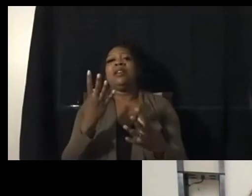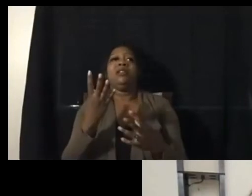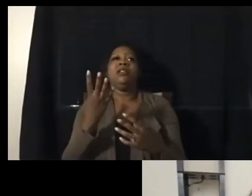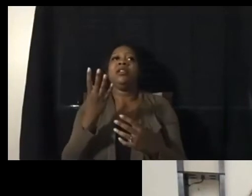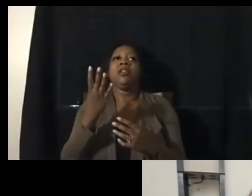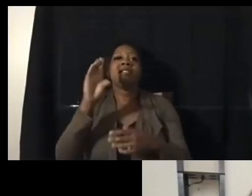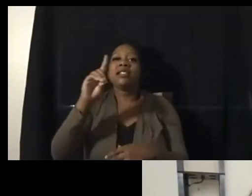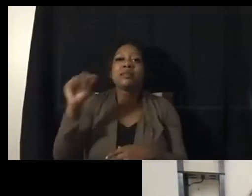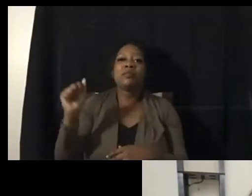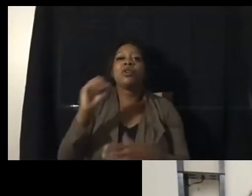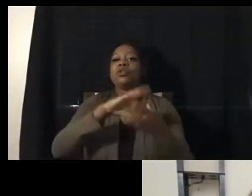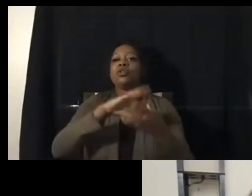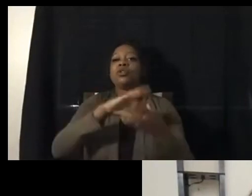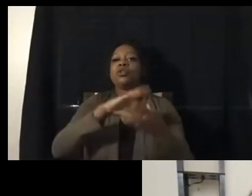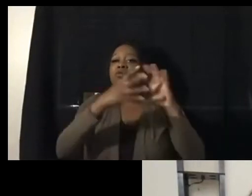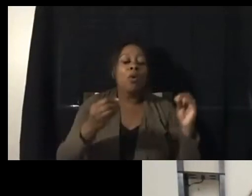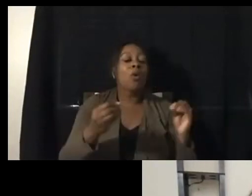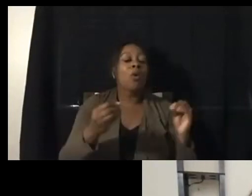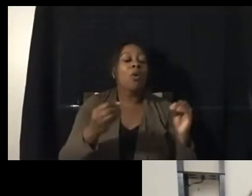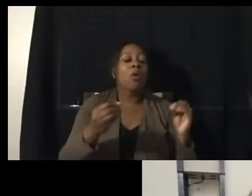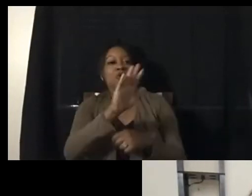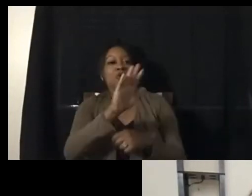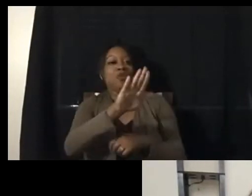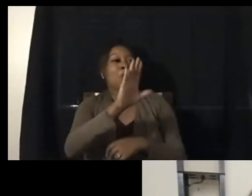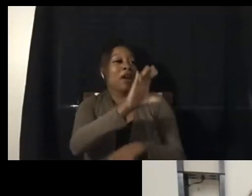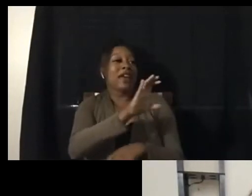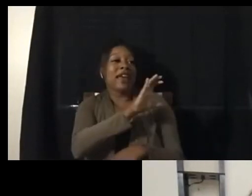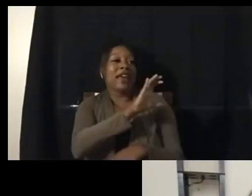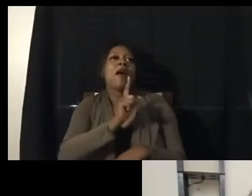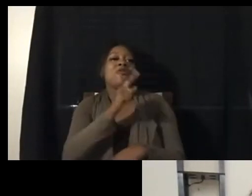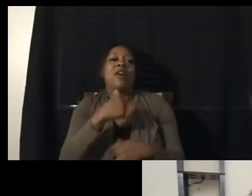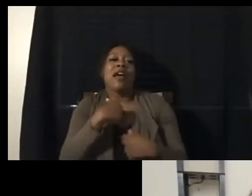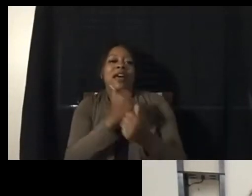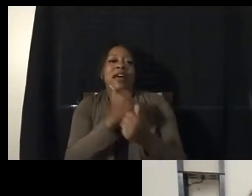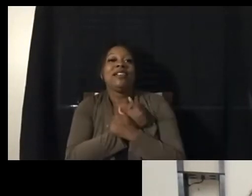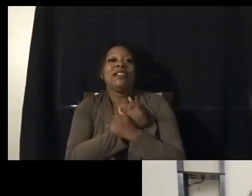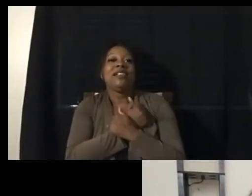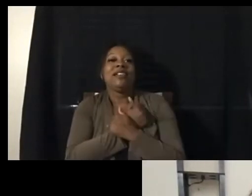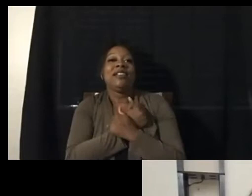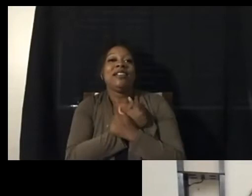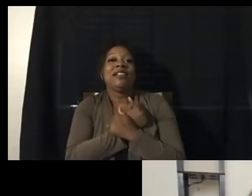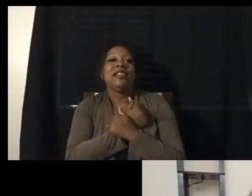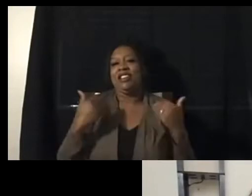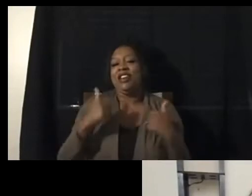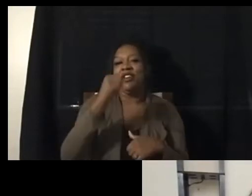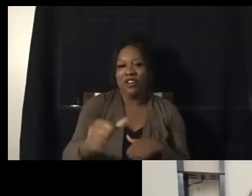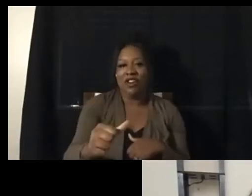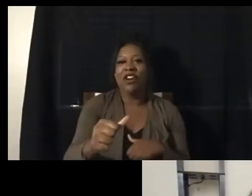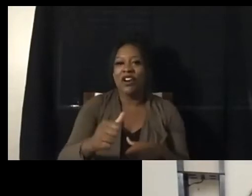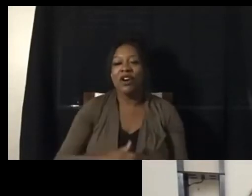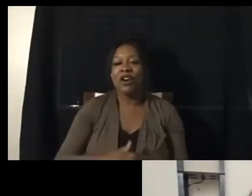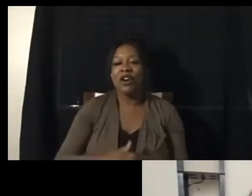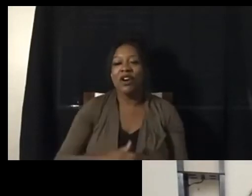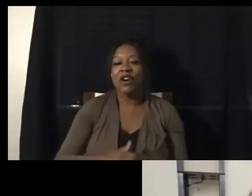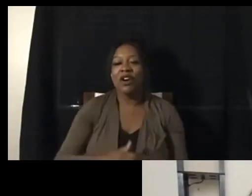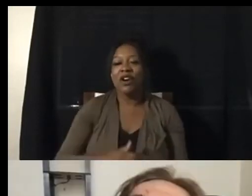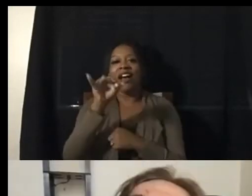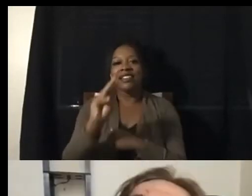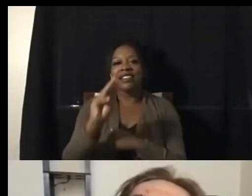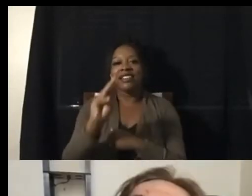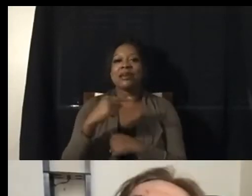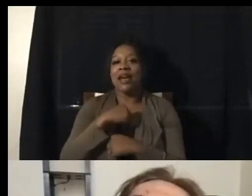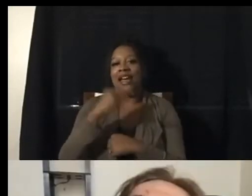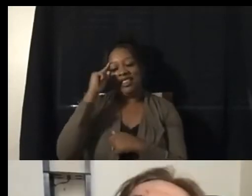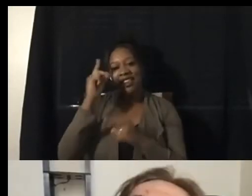it. With your character, I love seeing a young girl navigating the world with autism, and I think it is very much